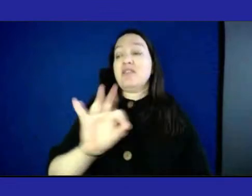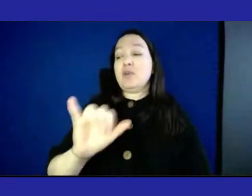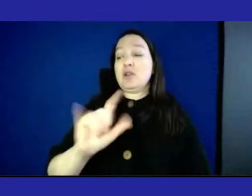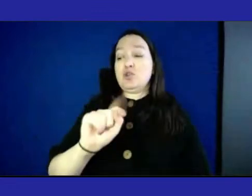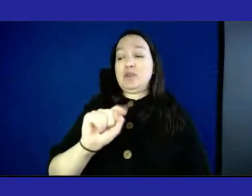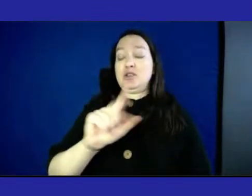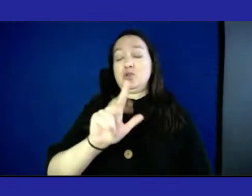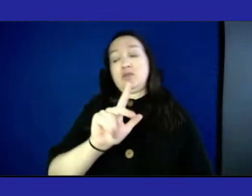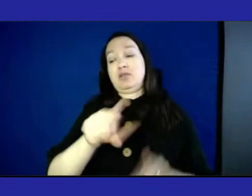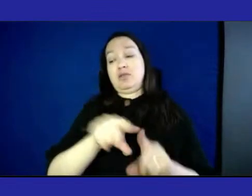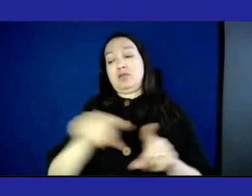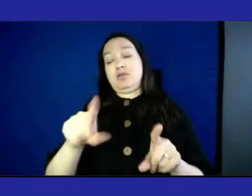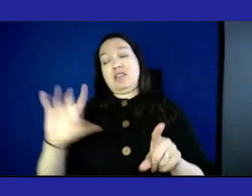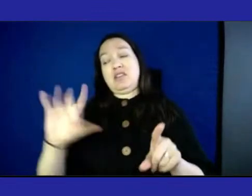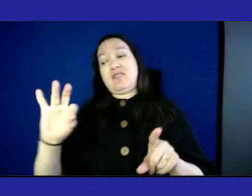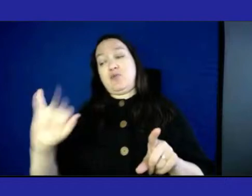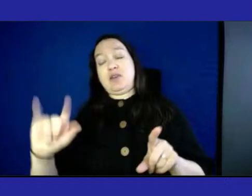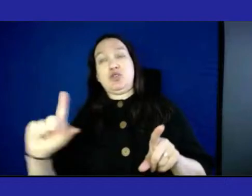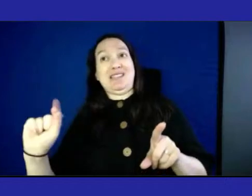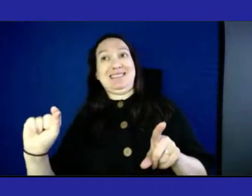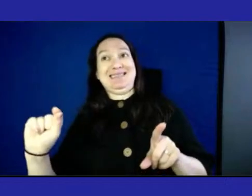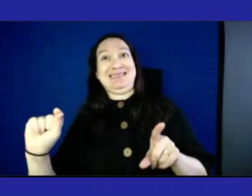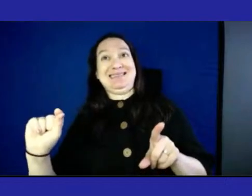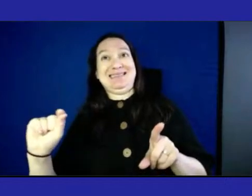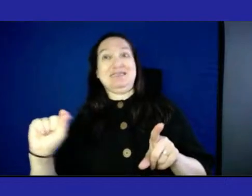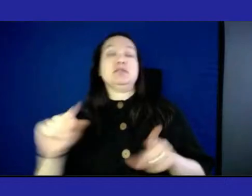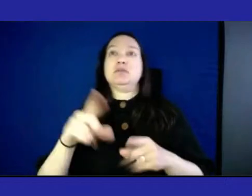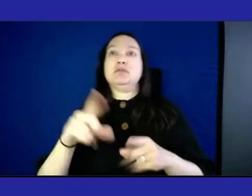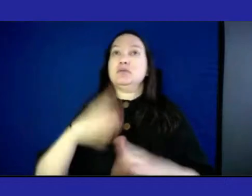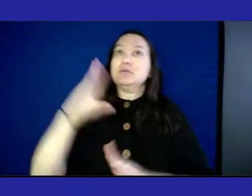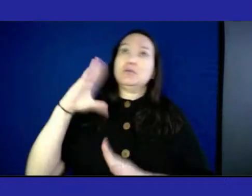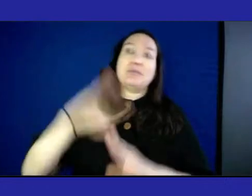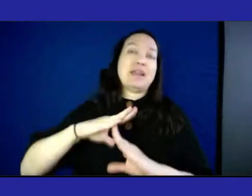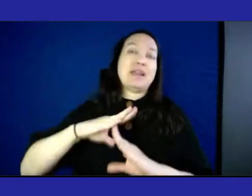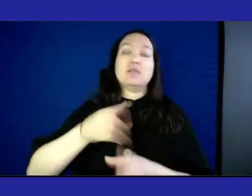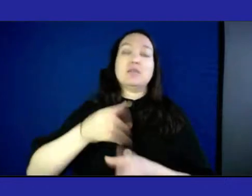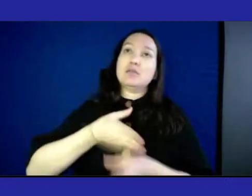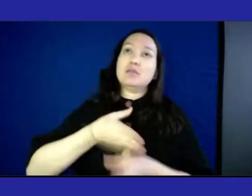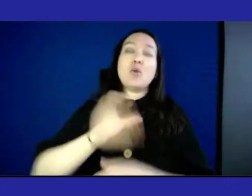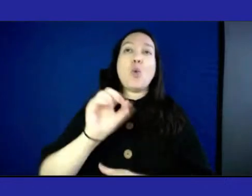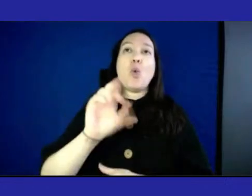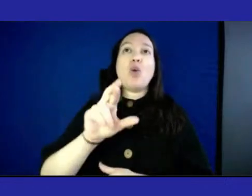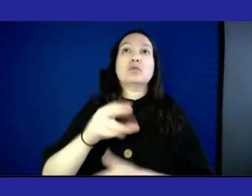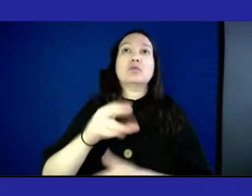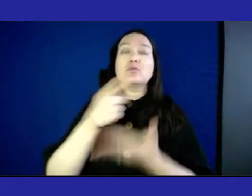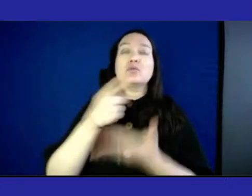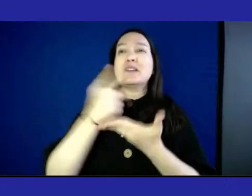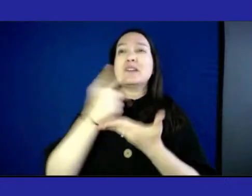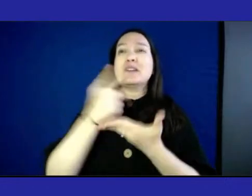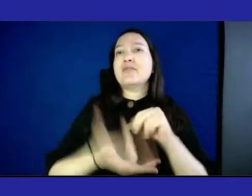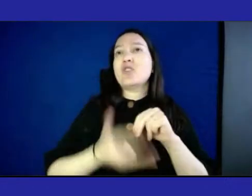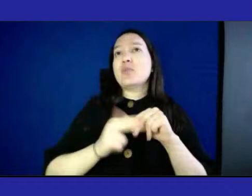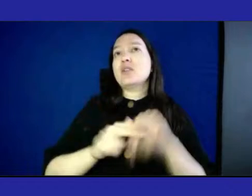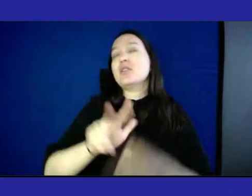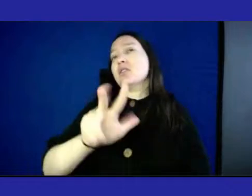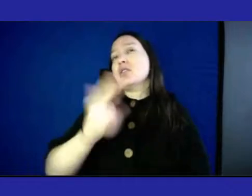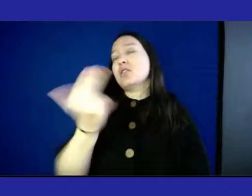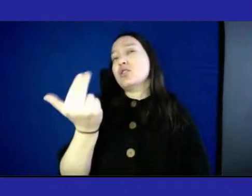fiscal year 20. Our MANO, our weekly volume has increased